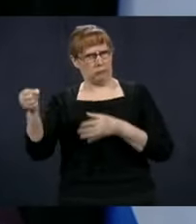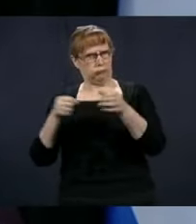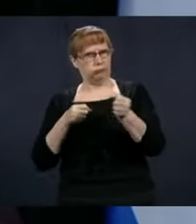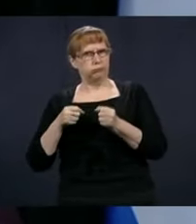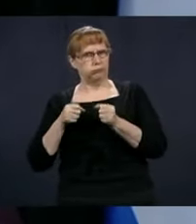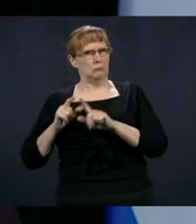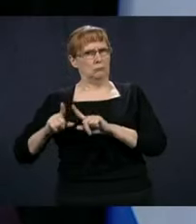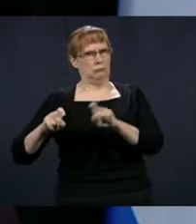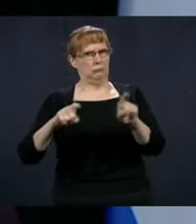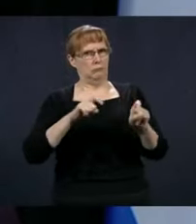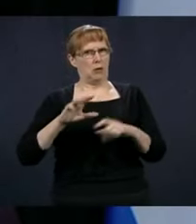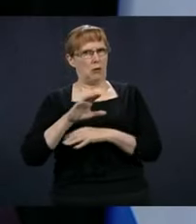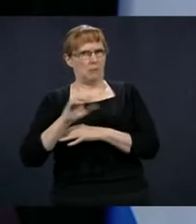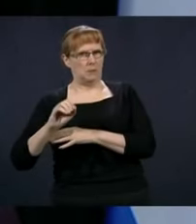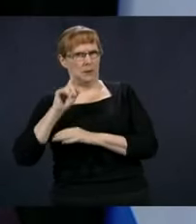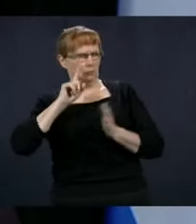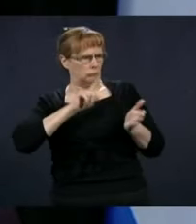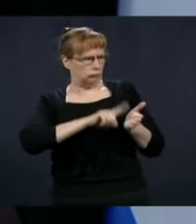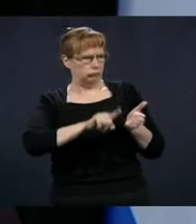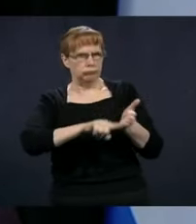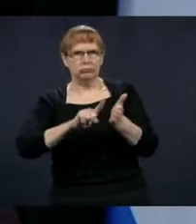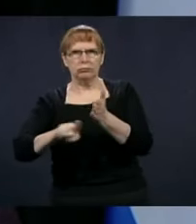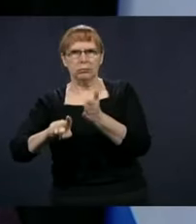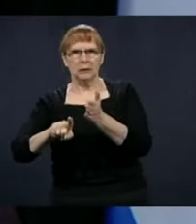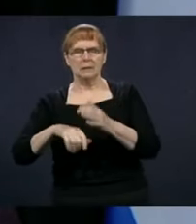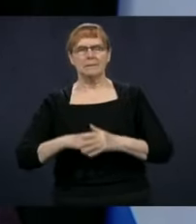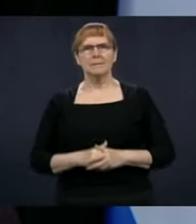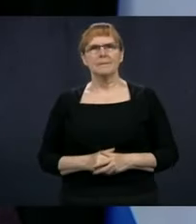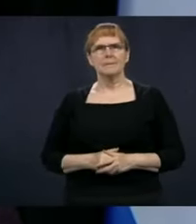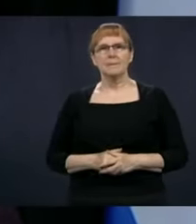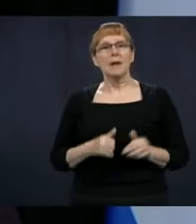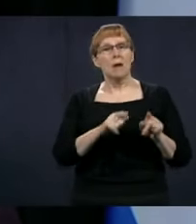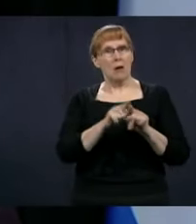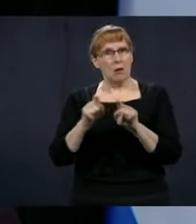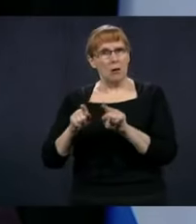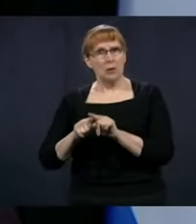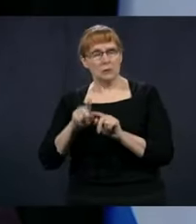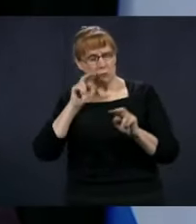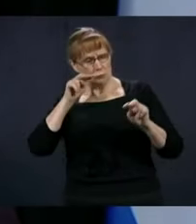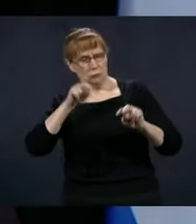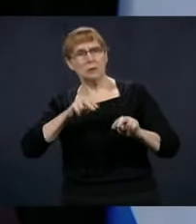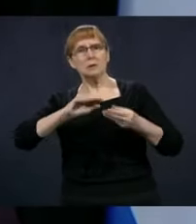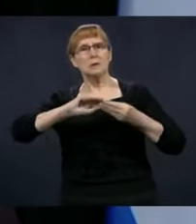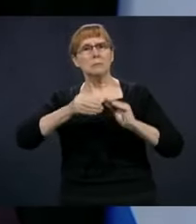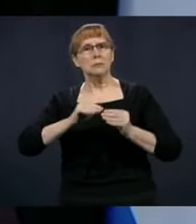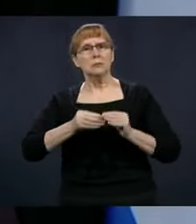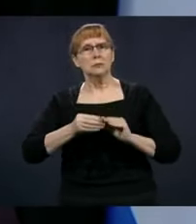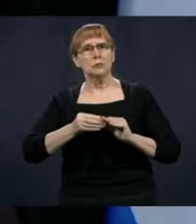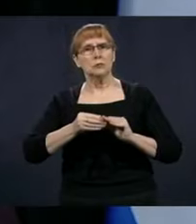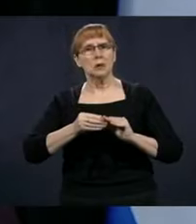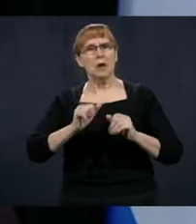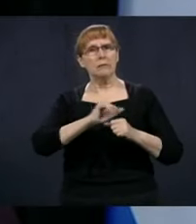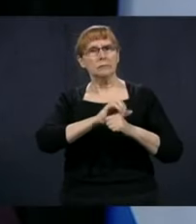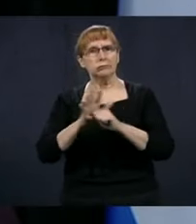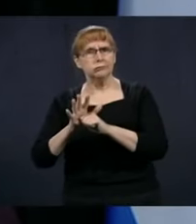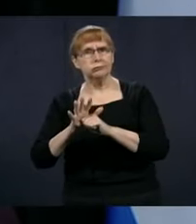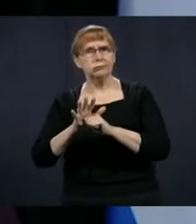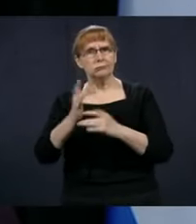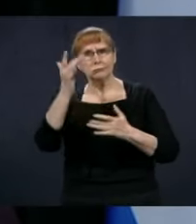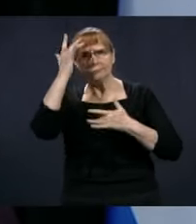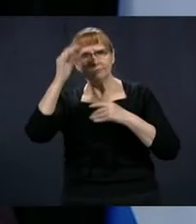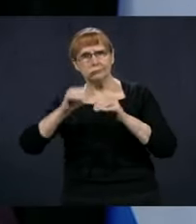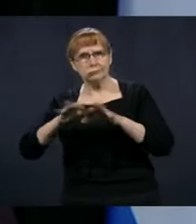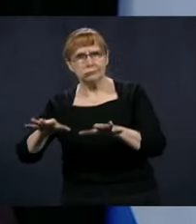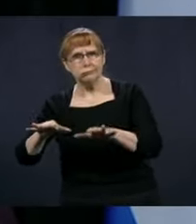still have looking at the intensive, I would say, surveillance of the cases and contacts.